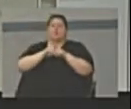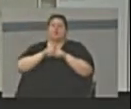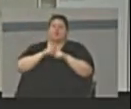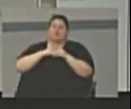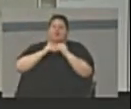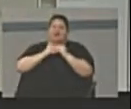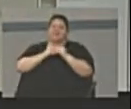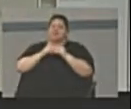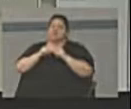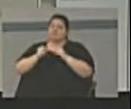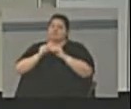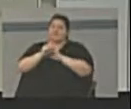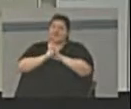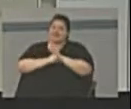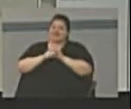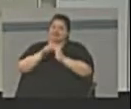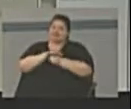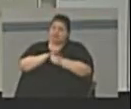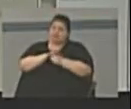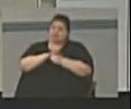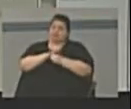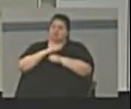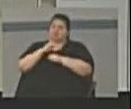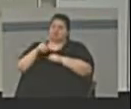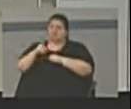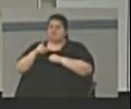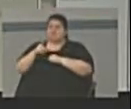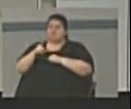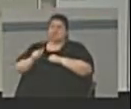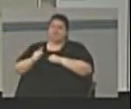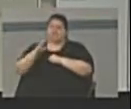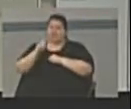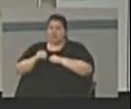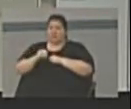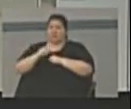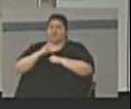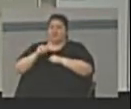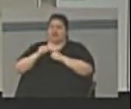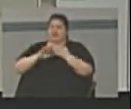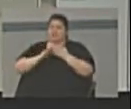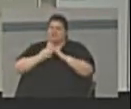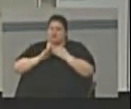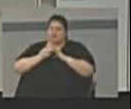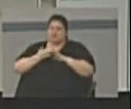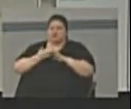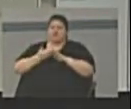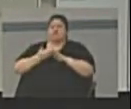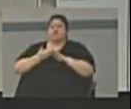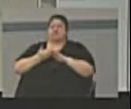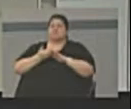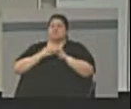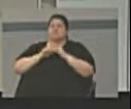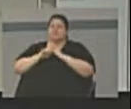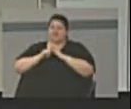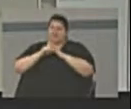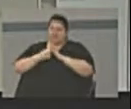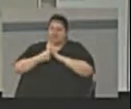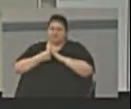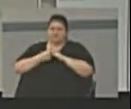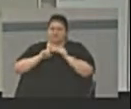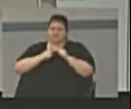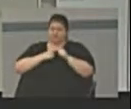regional, county, as well as municipal level in terms of guidance for this project. First, we have Plan